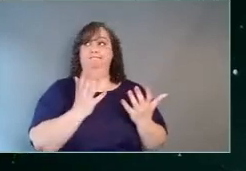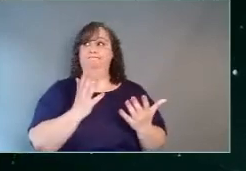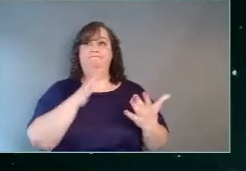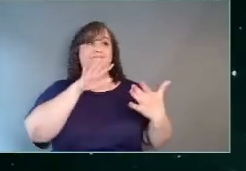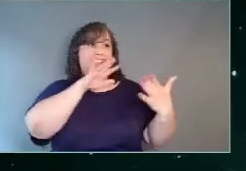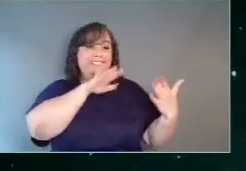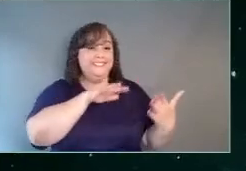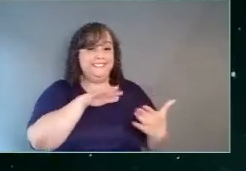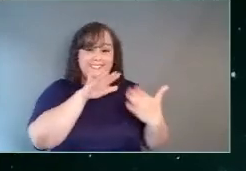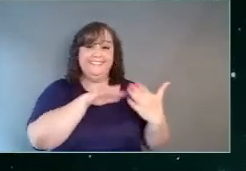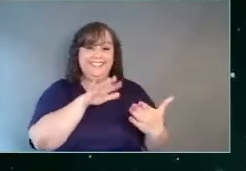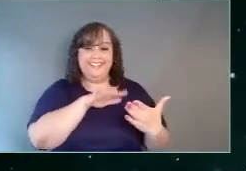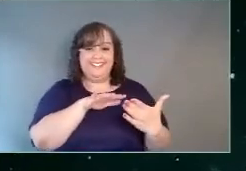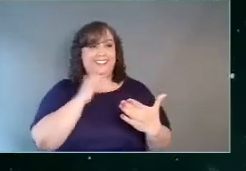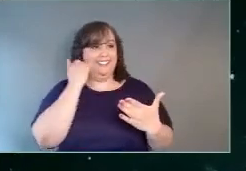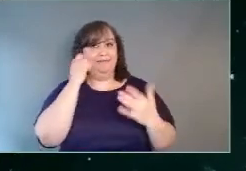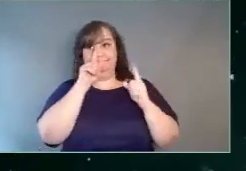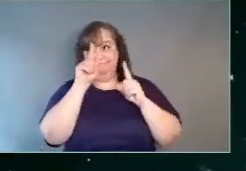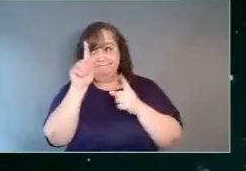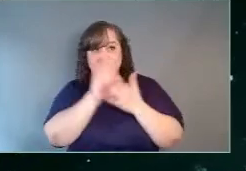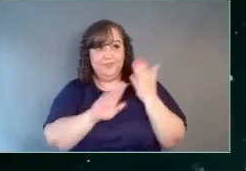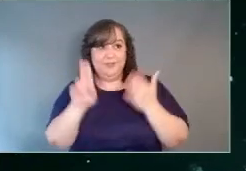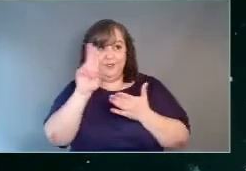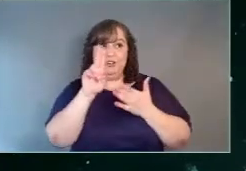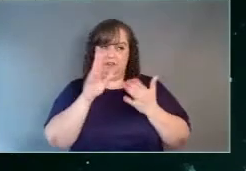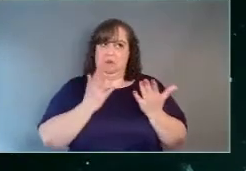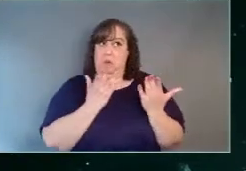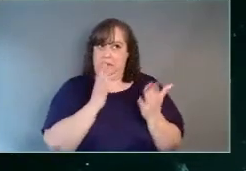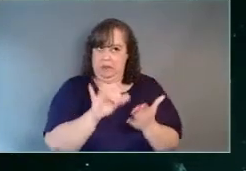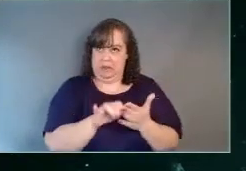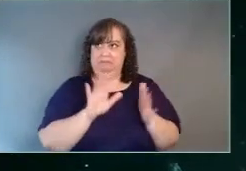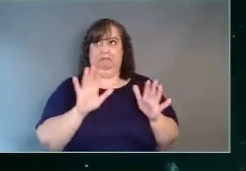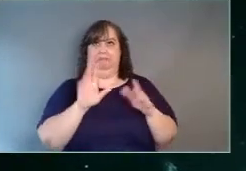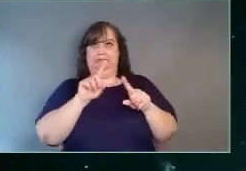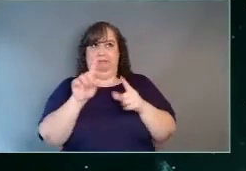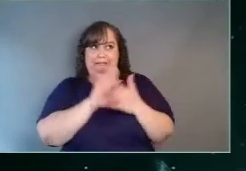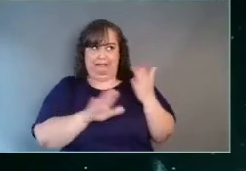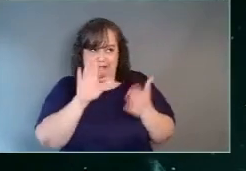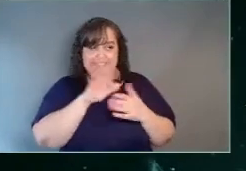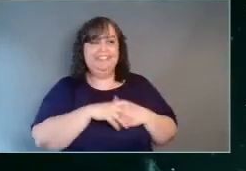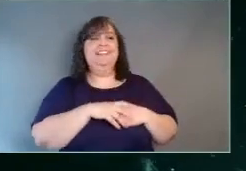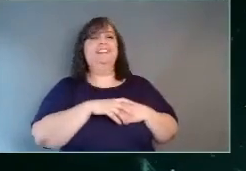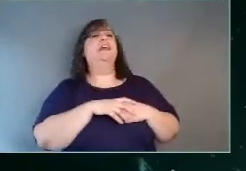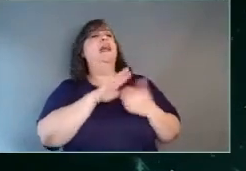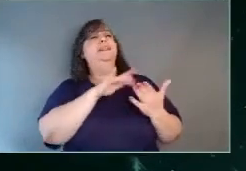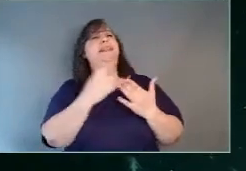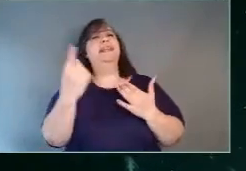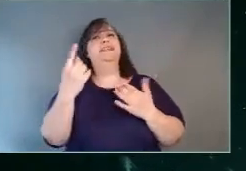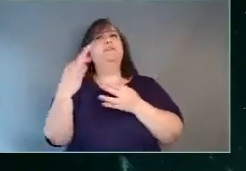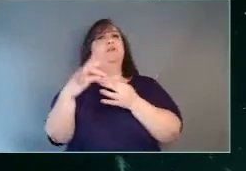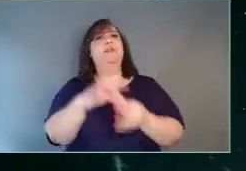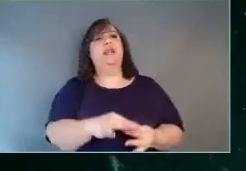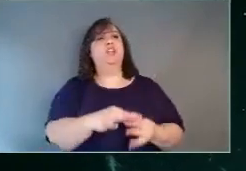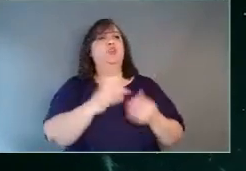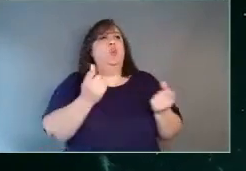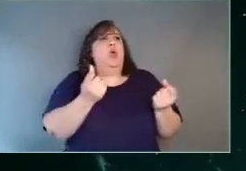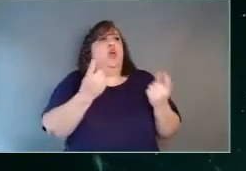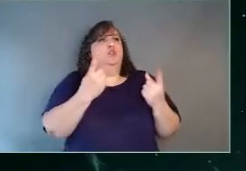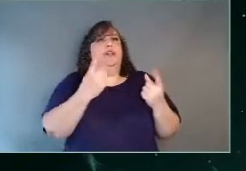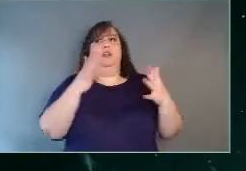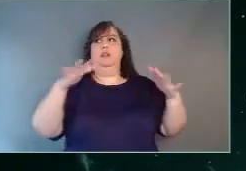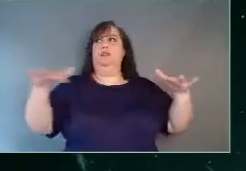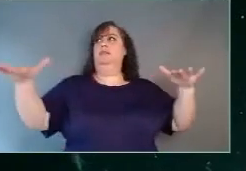if you go to college, I would recommend that. Study something that relates to understanding the physical world around